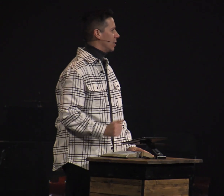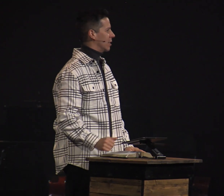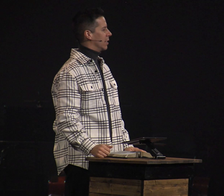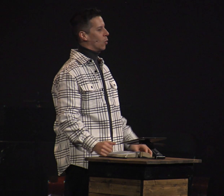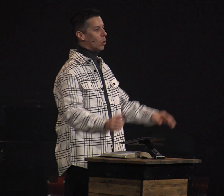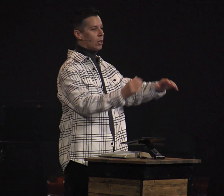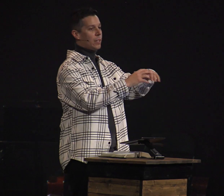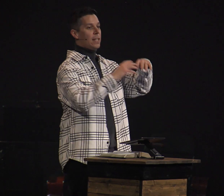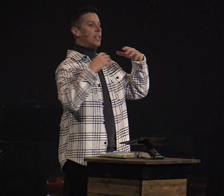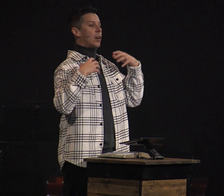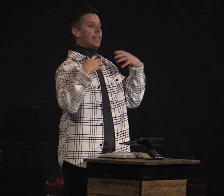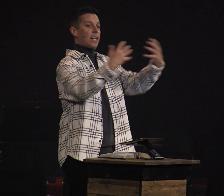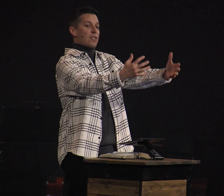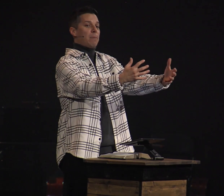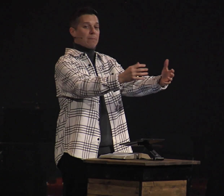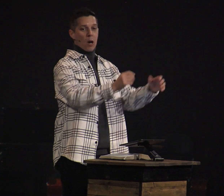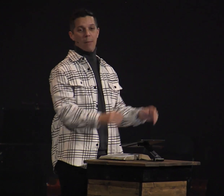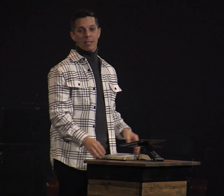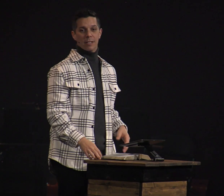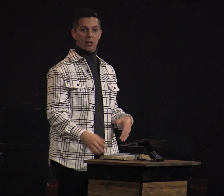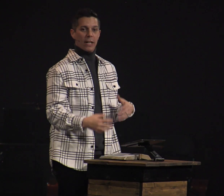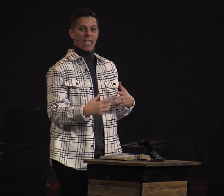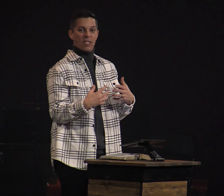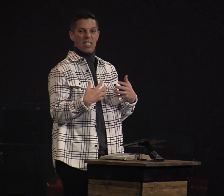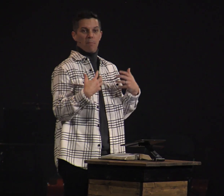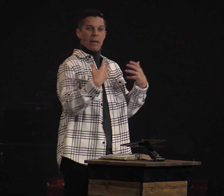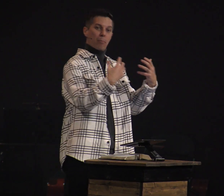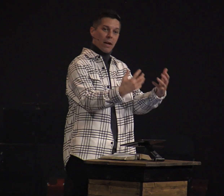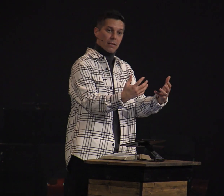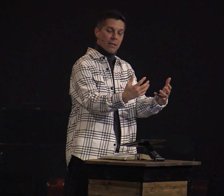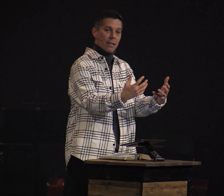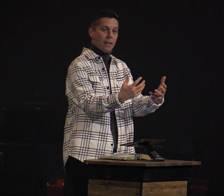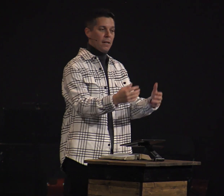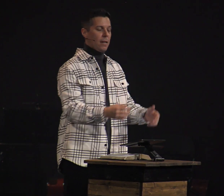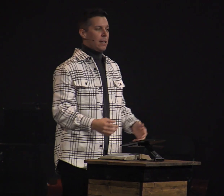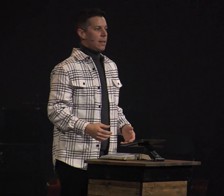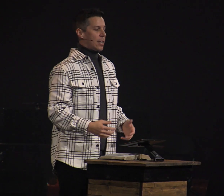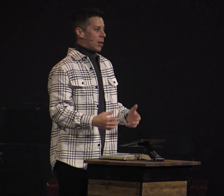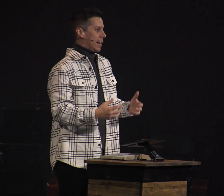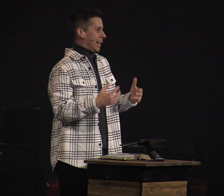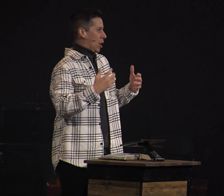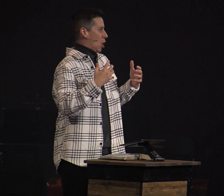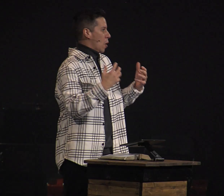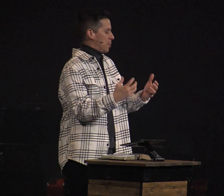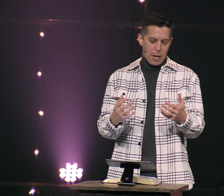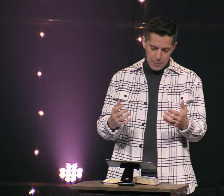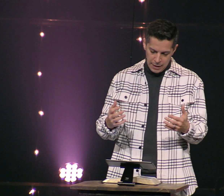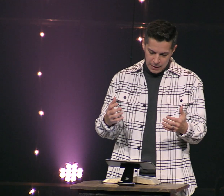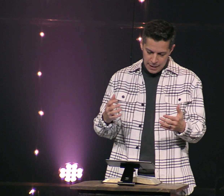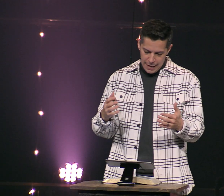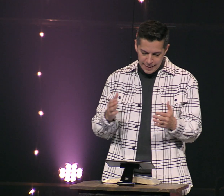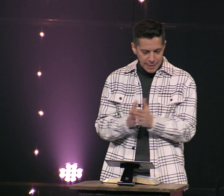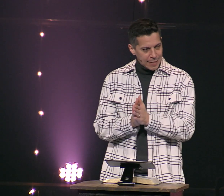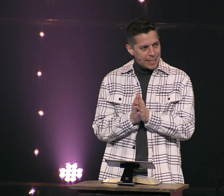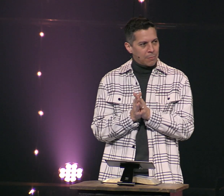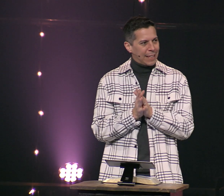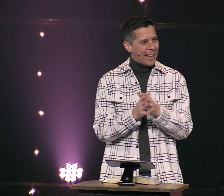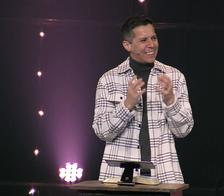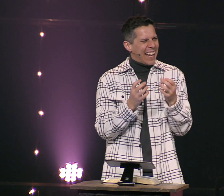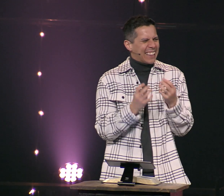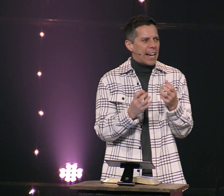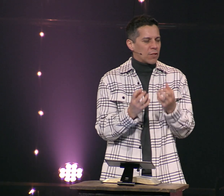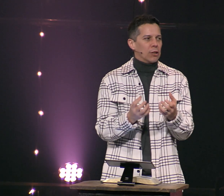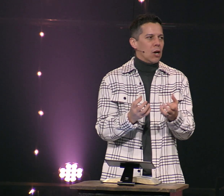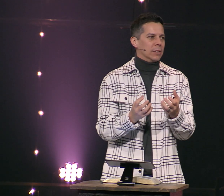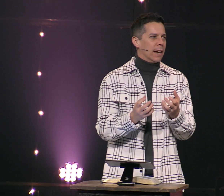expectations. In the world, they try to give us big promises. They try to give us these big presents, and They try to get our hopes up, and it doesn't seem like